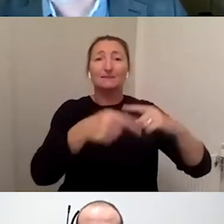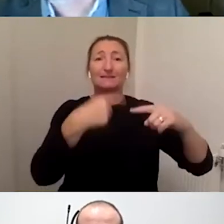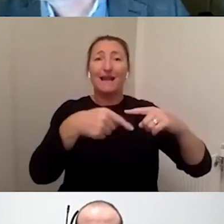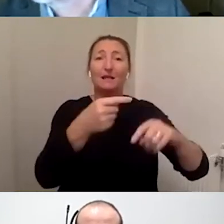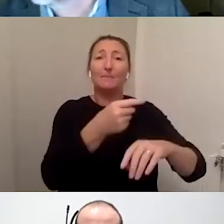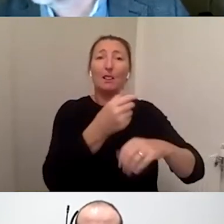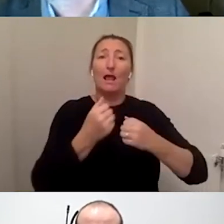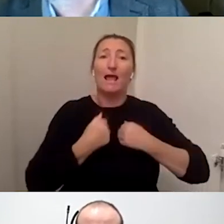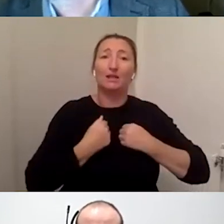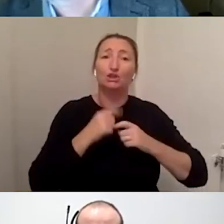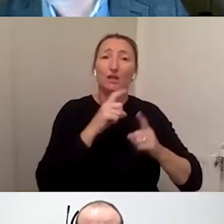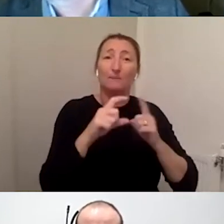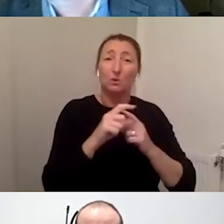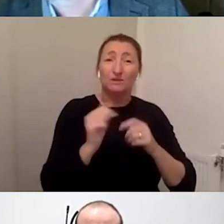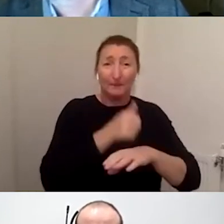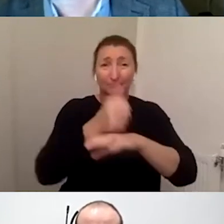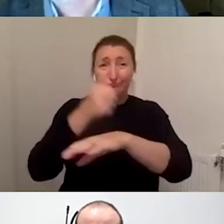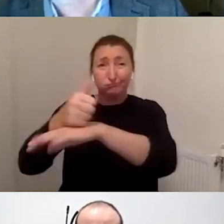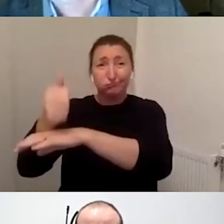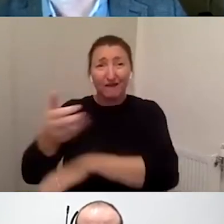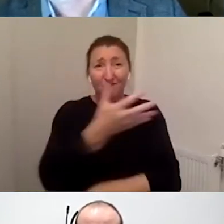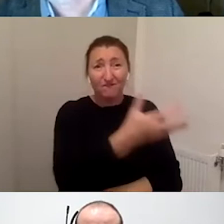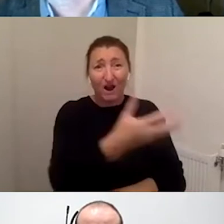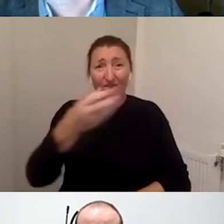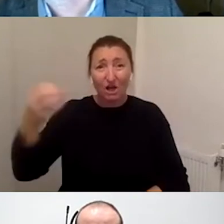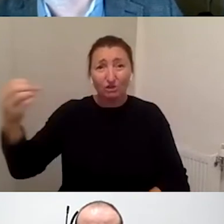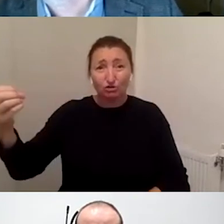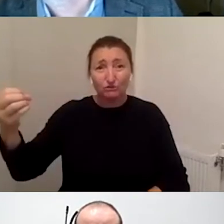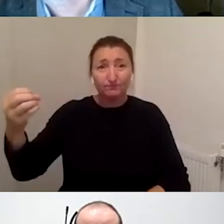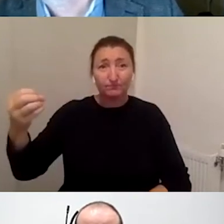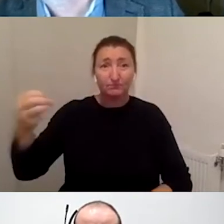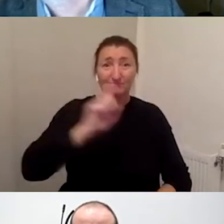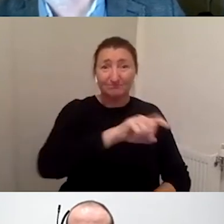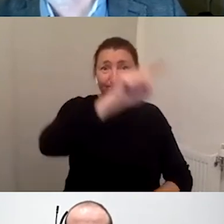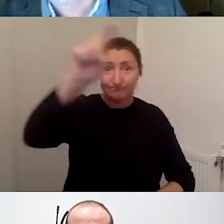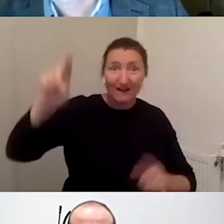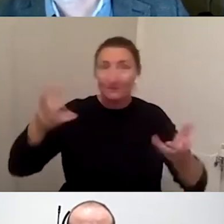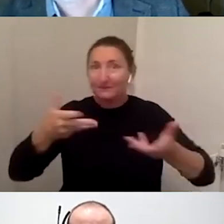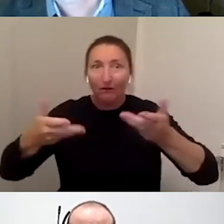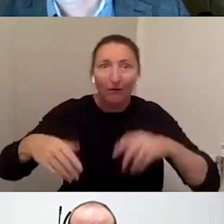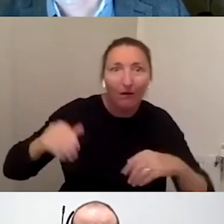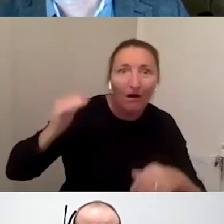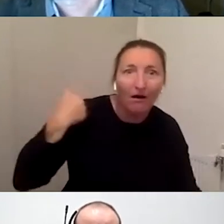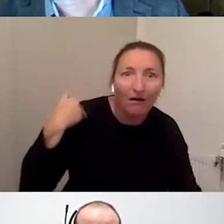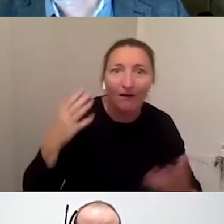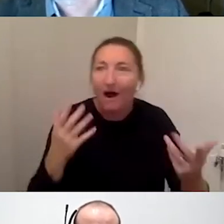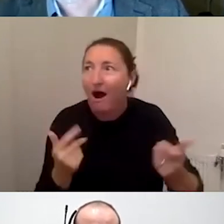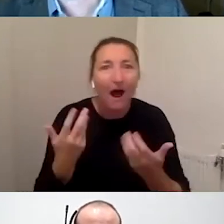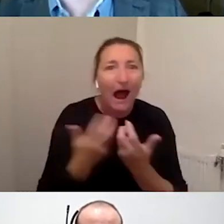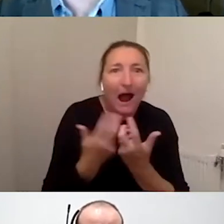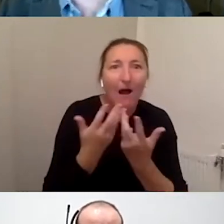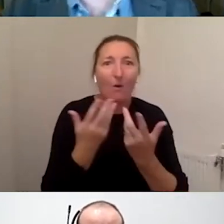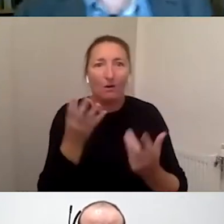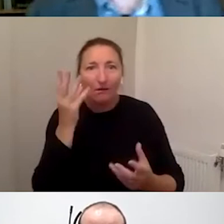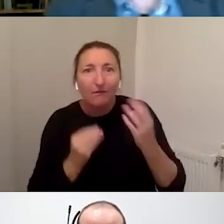have 500 sustainable energy communities in Ireland, right? And now they're all starting to knock on the door and say, lads, please tell us how you did this and how you did that,